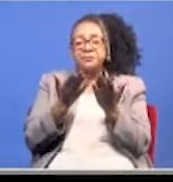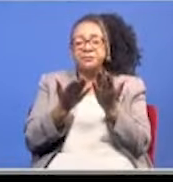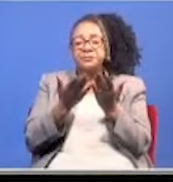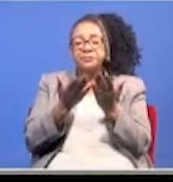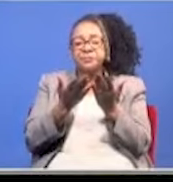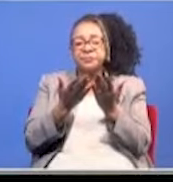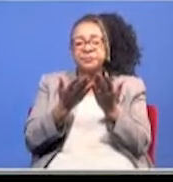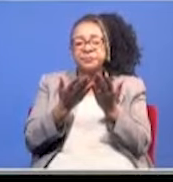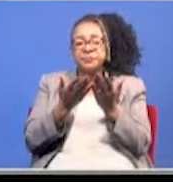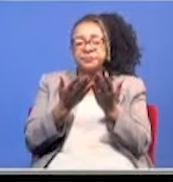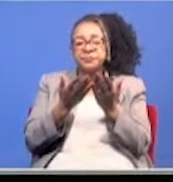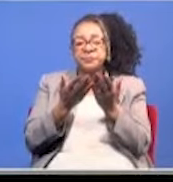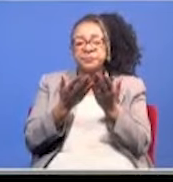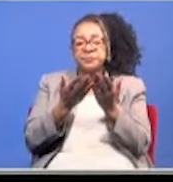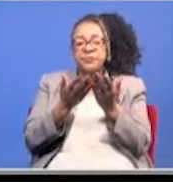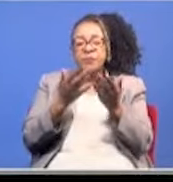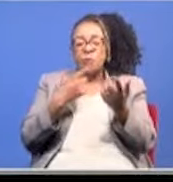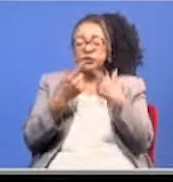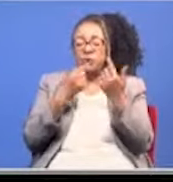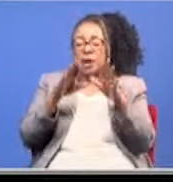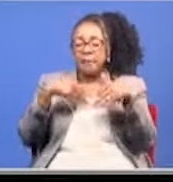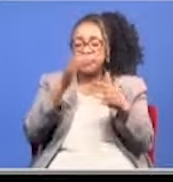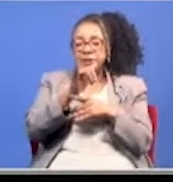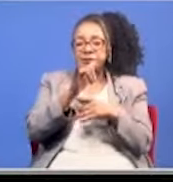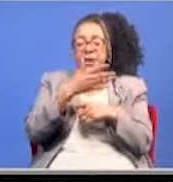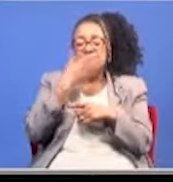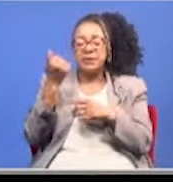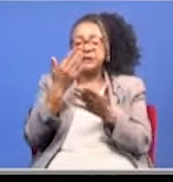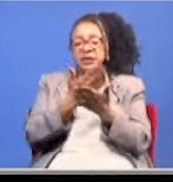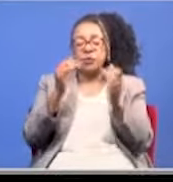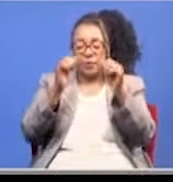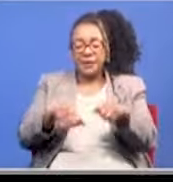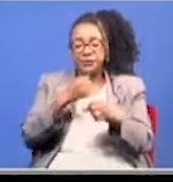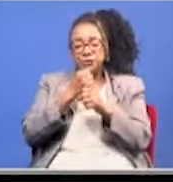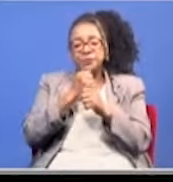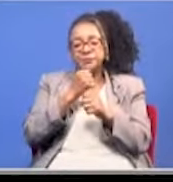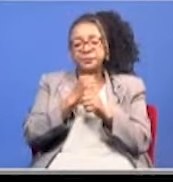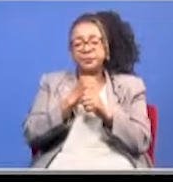inga sasa tuizungumzie. The best thing that you can do